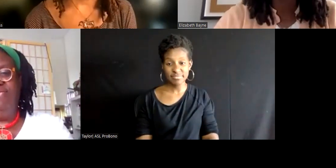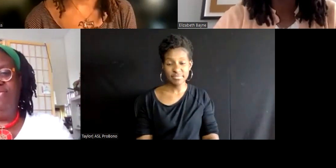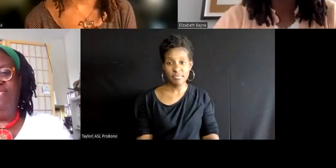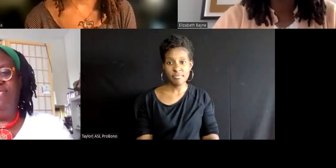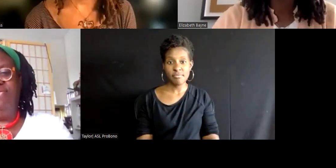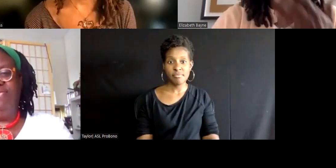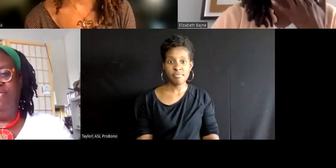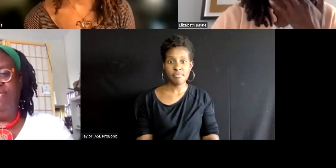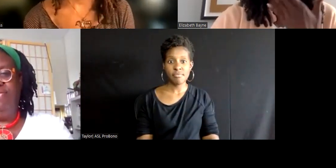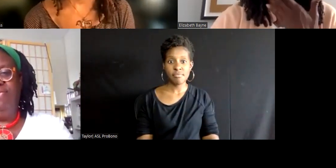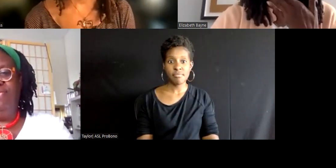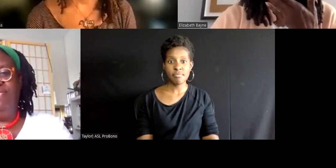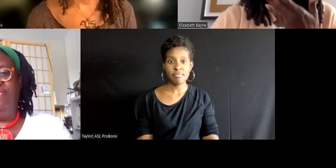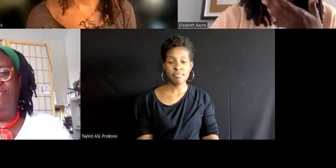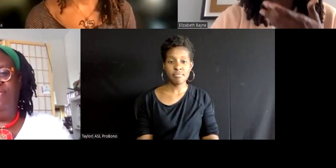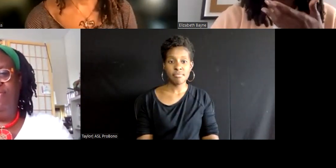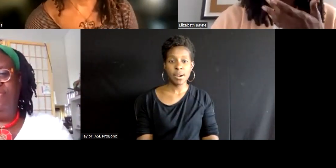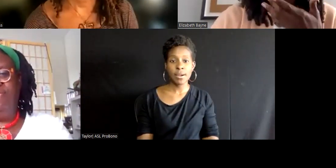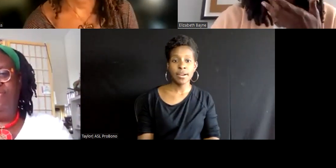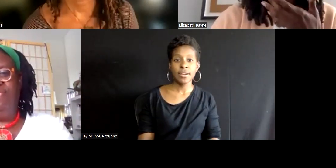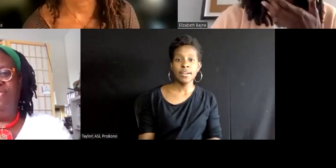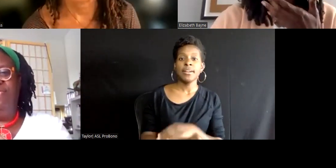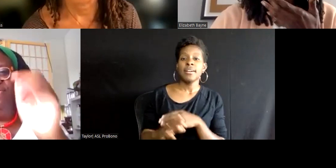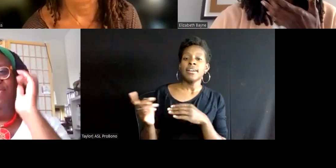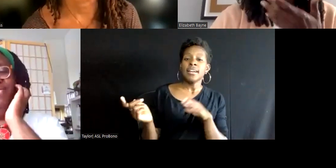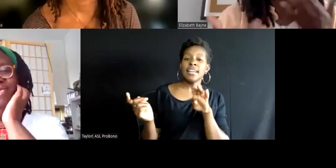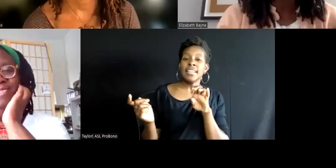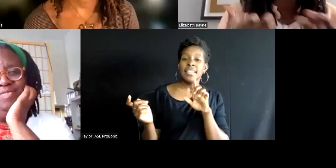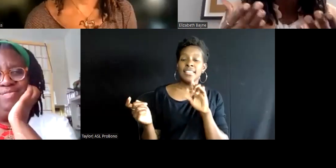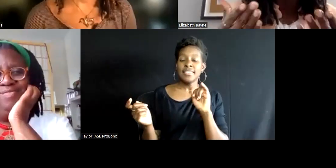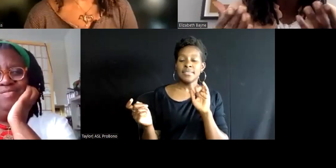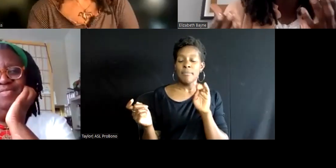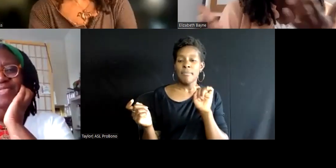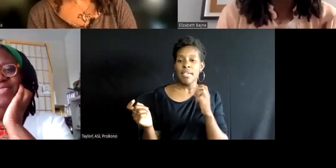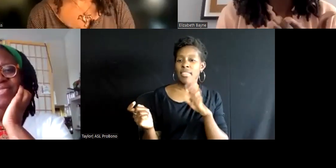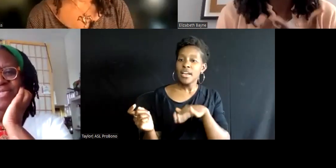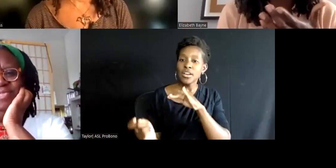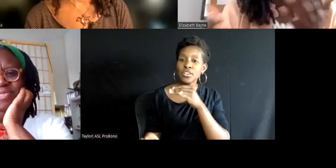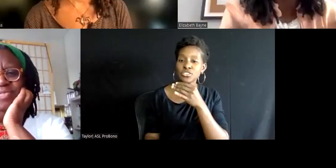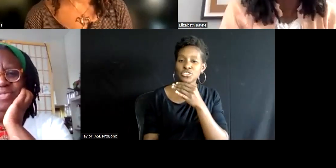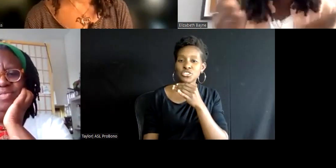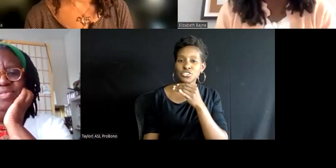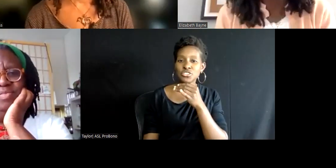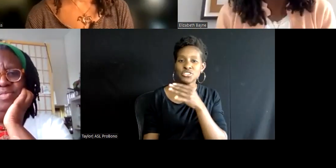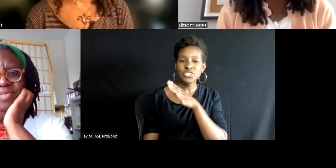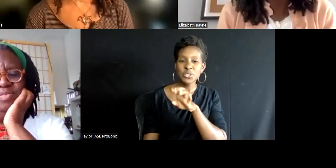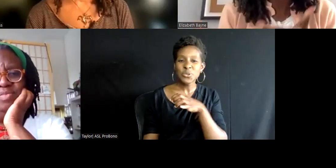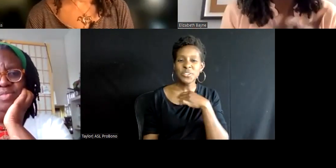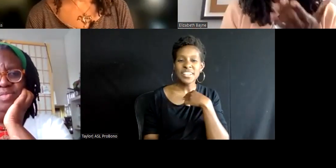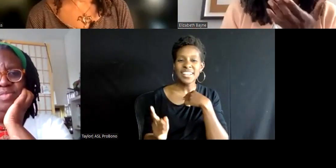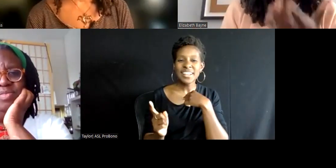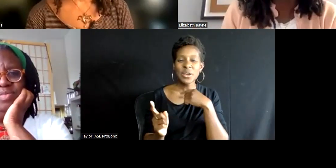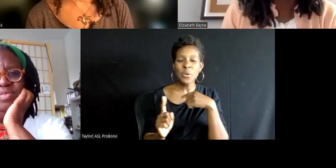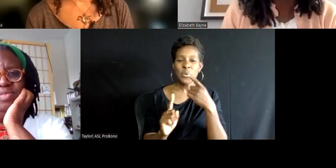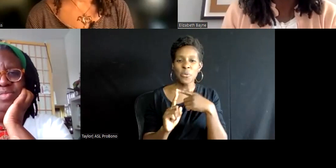I just really love, June, how you because sometimes with the documentary, things have already happened and people